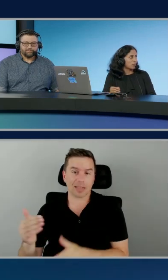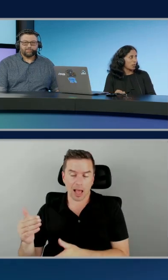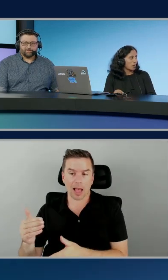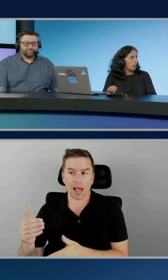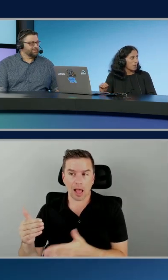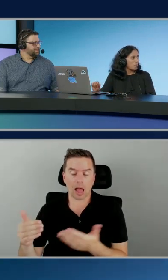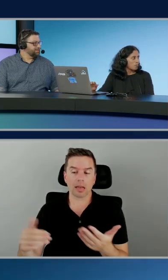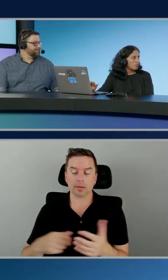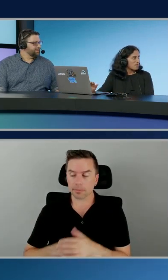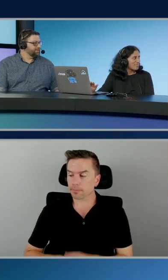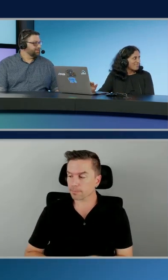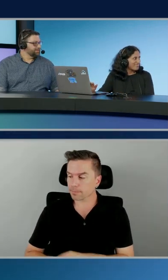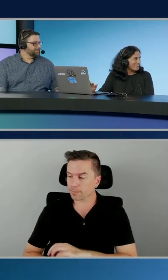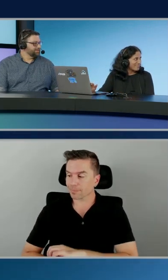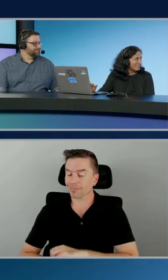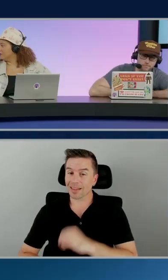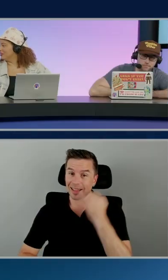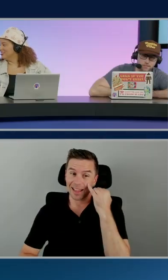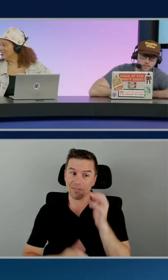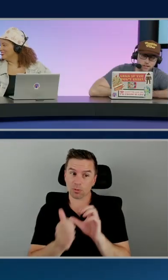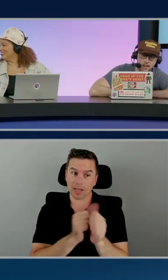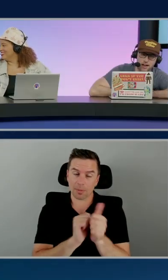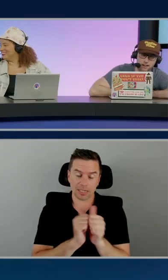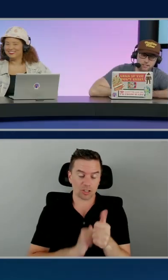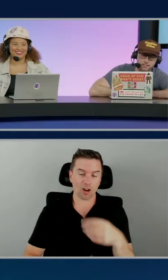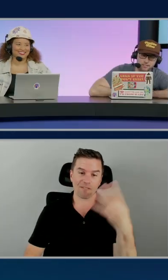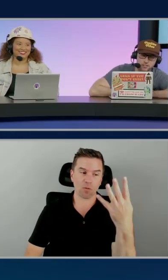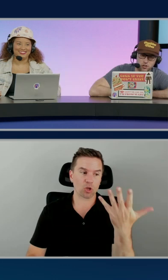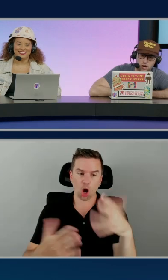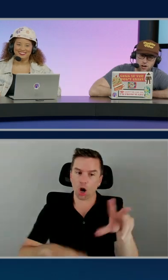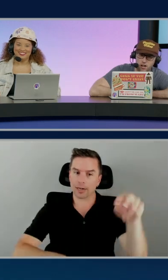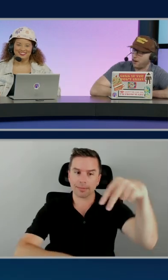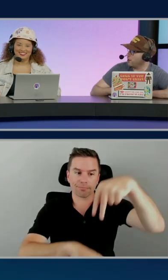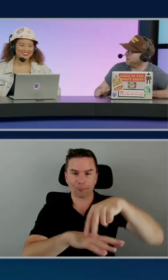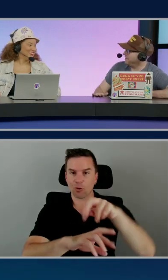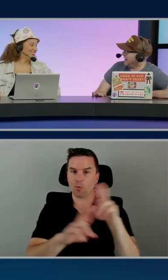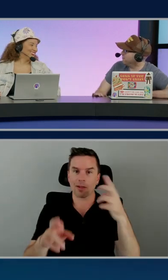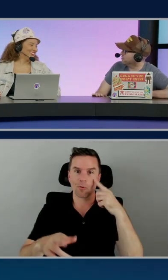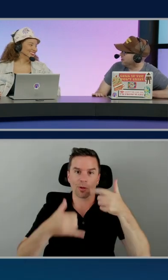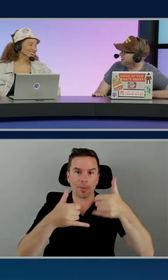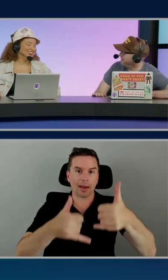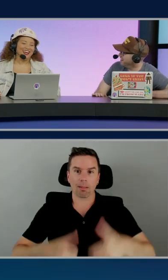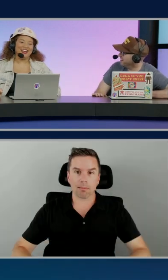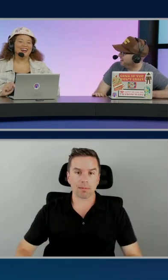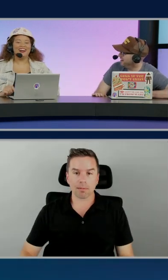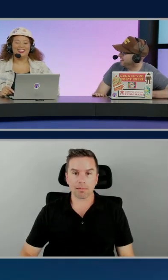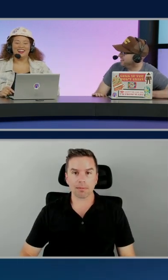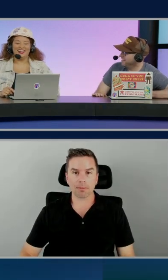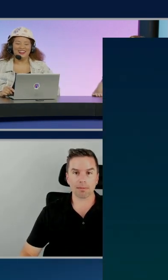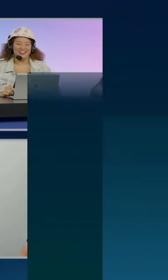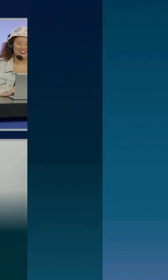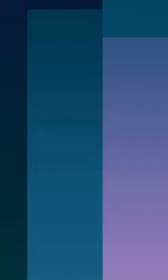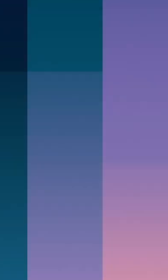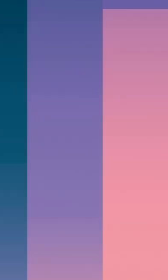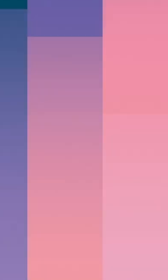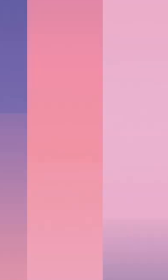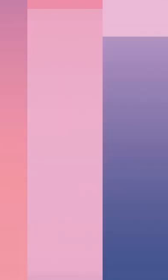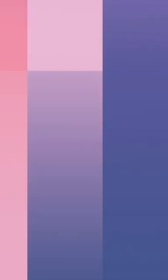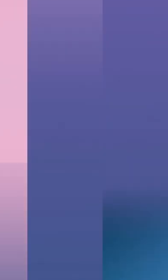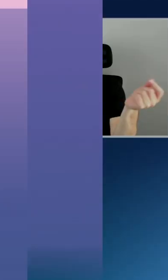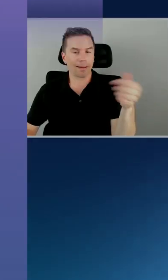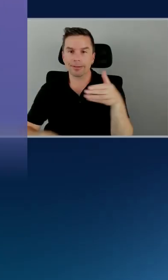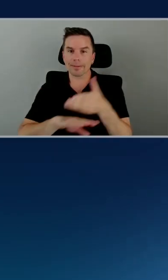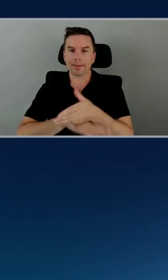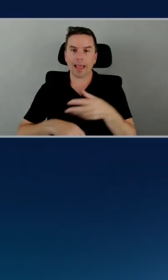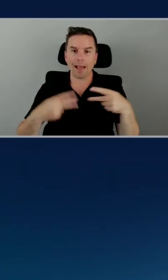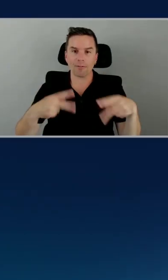as well. competition, 4 would already be on top of the podium. Yeah. So here, if I'm you look at the after party, I think. Yeah. Anyway.